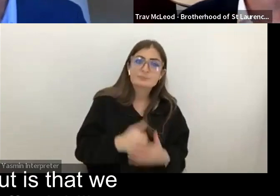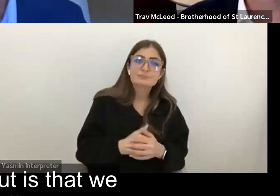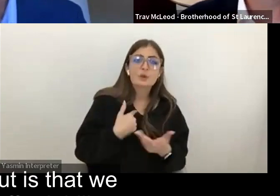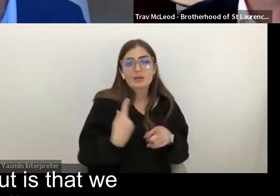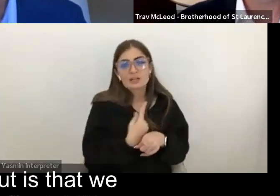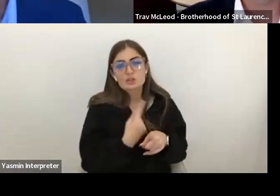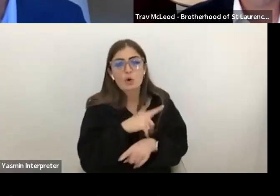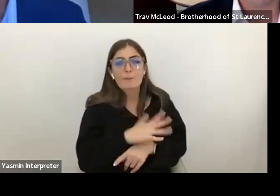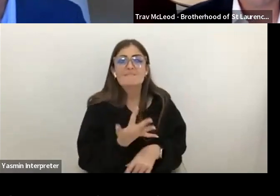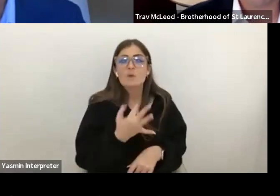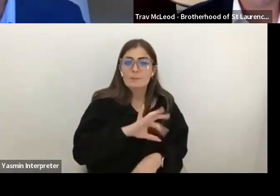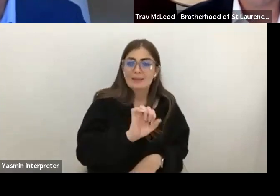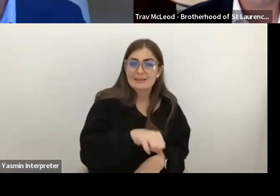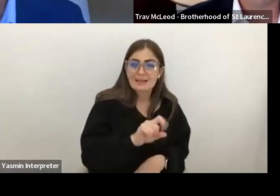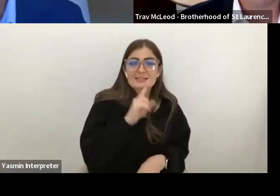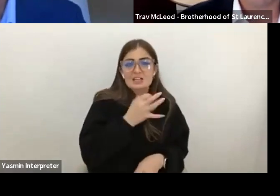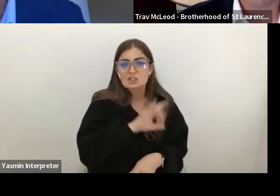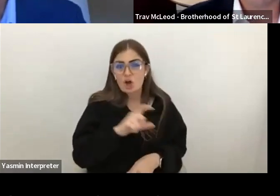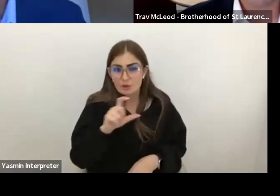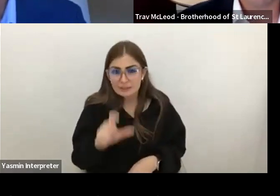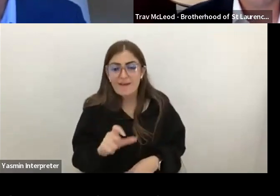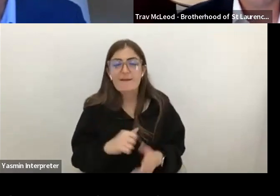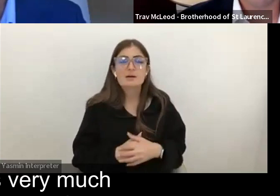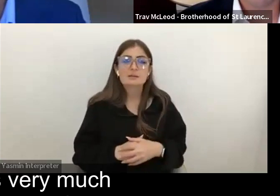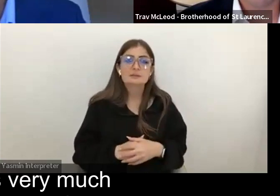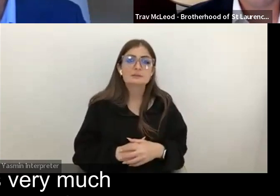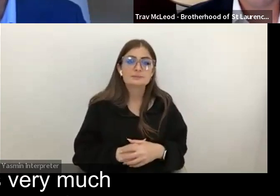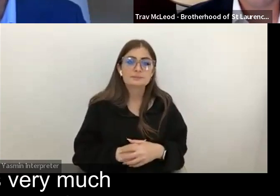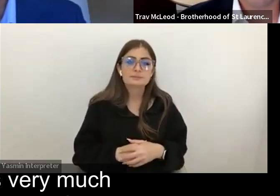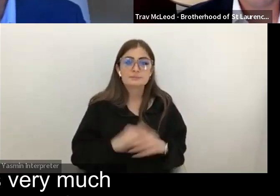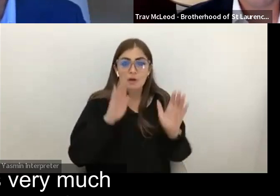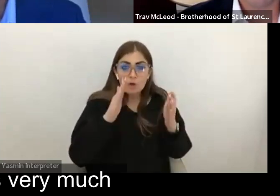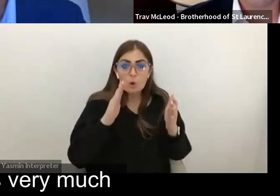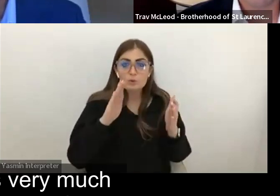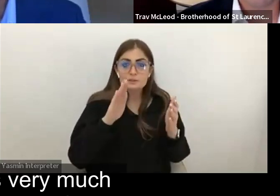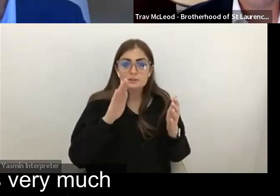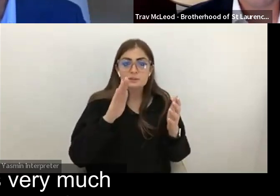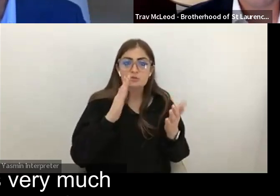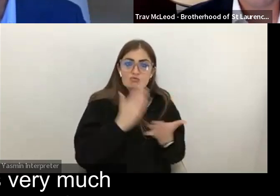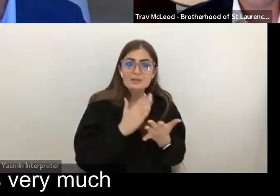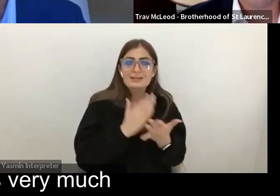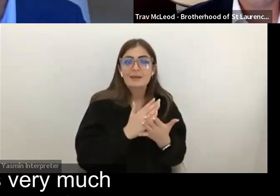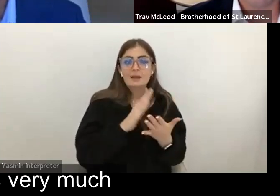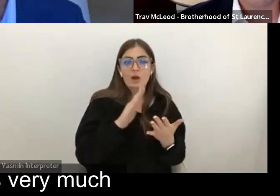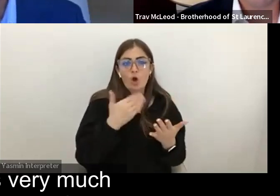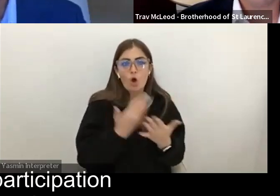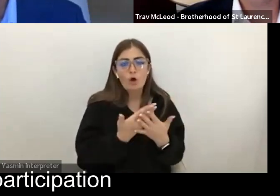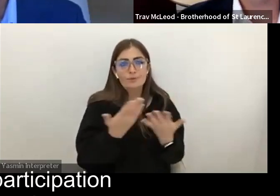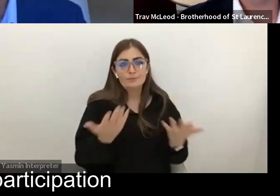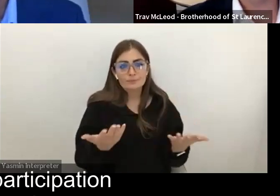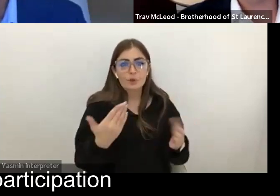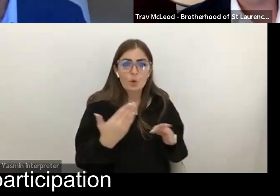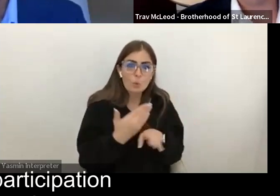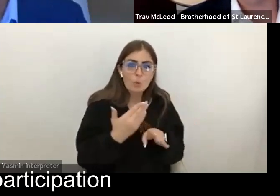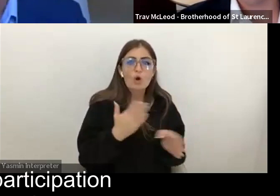about affordability and we talk about childcare, and, you know, the focus is very much upon, I guess, you know,